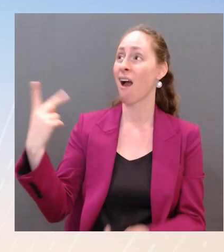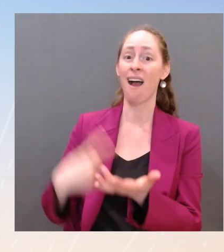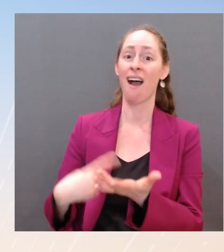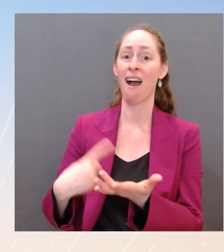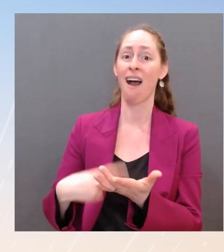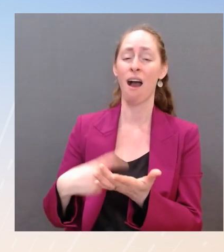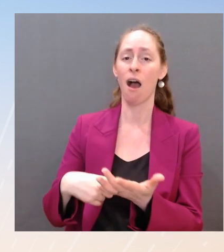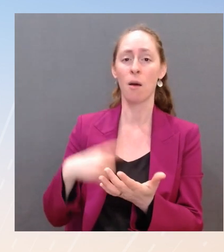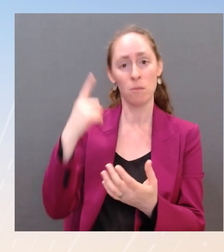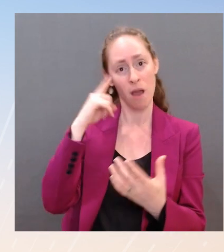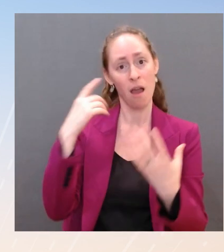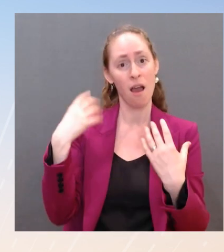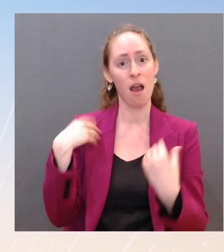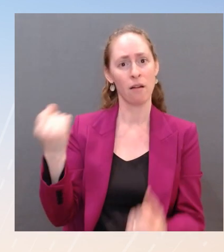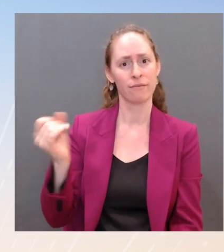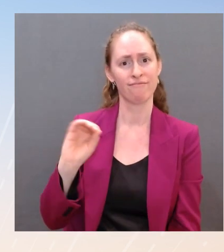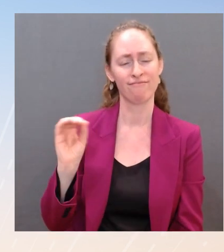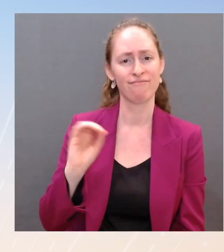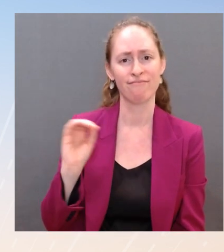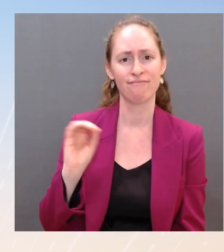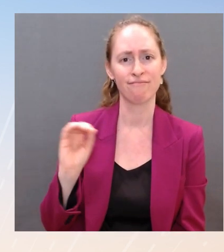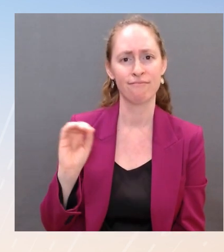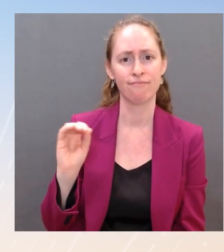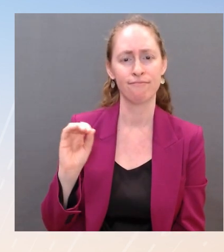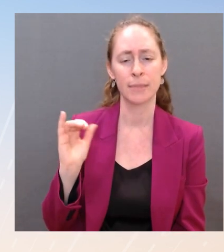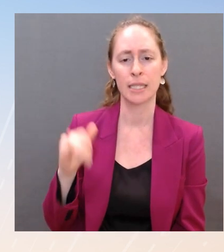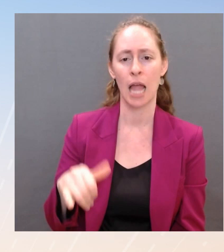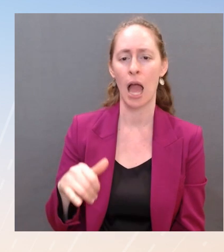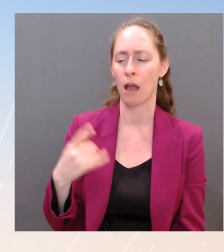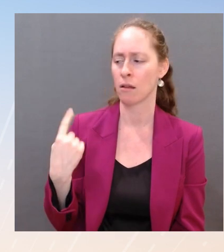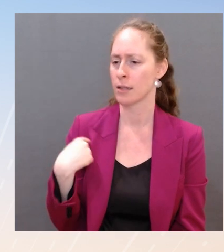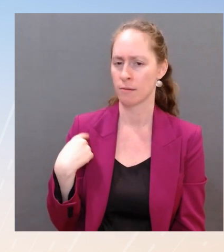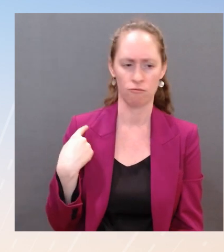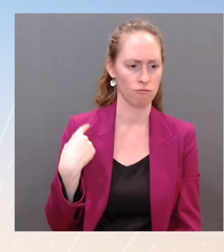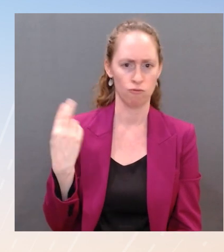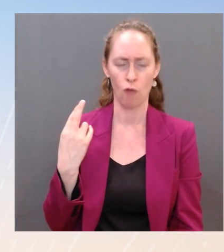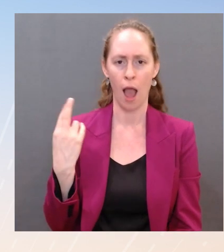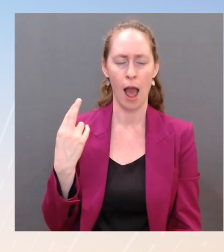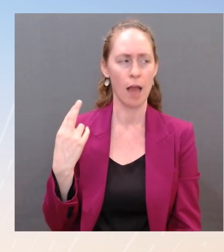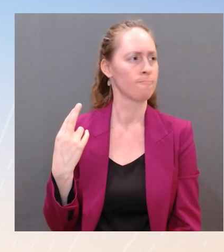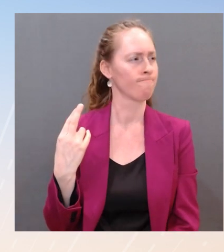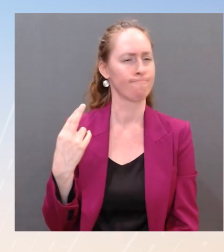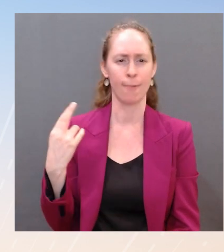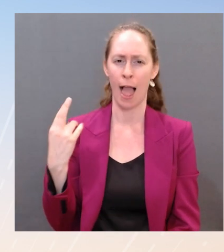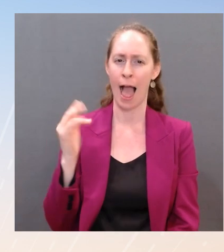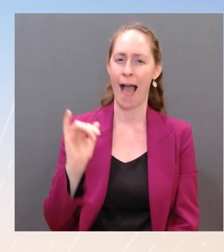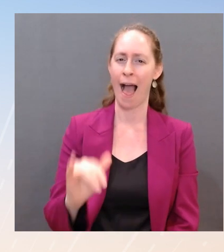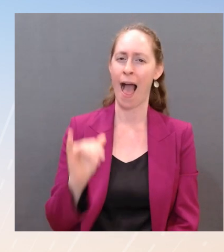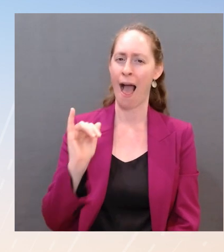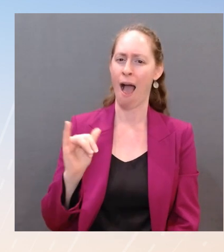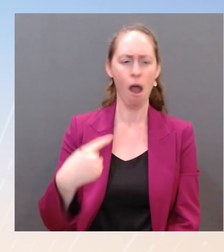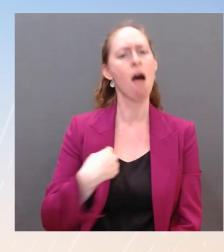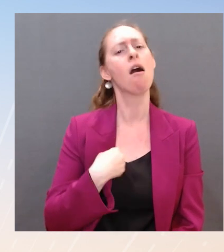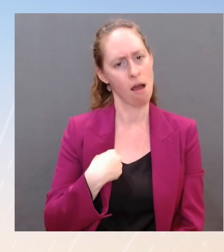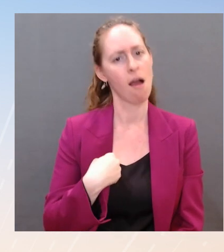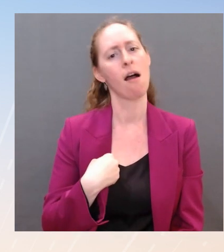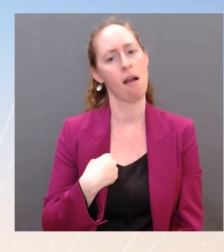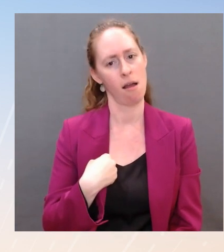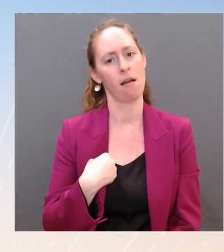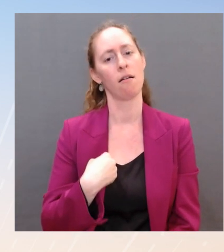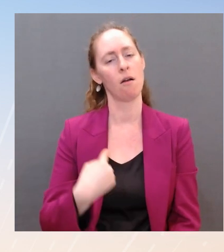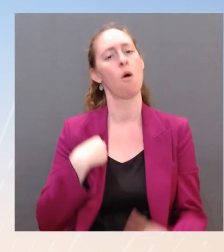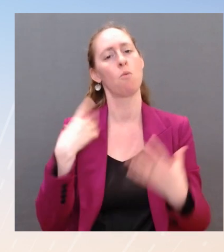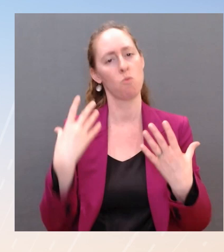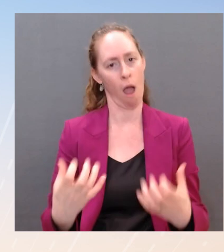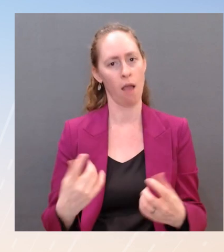of pivotal change for me when I realized I wanted to create the spaces that I felt like I needed and still need. And